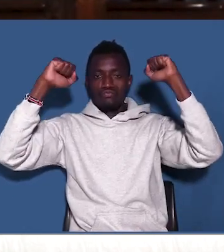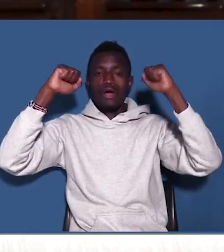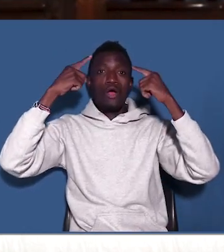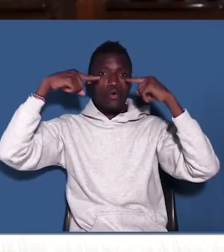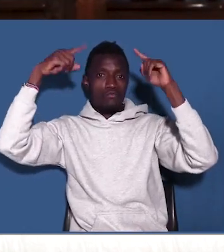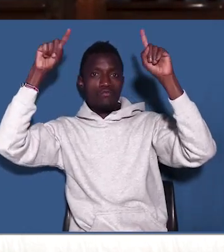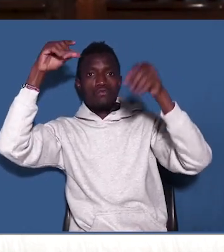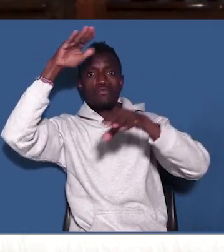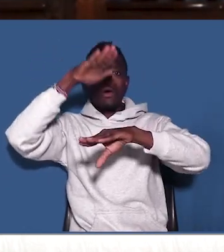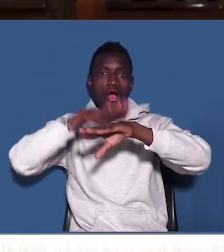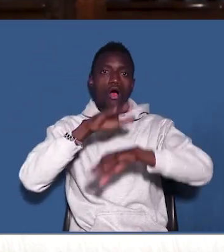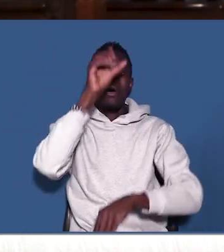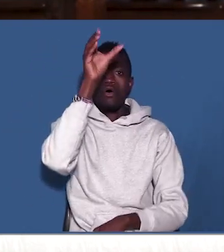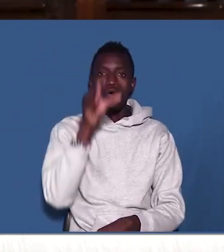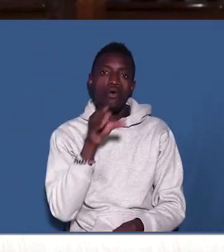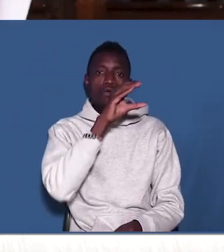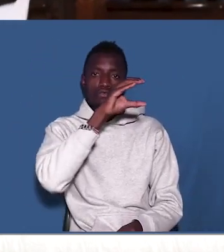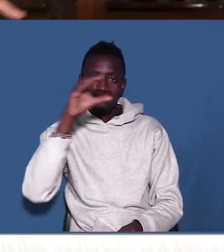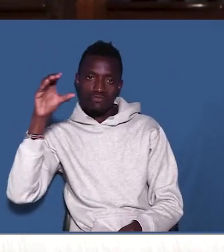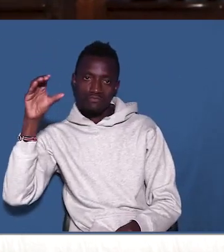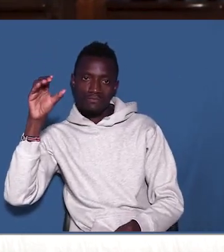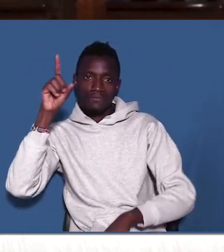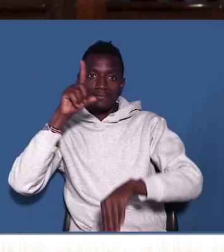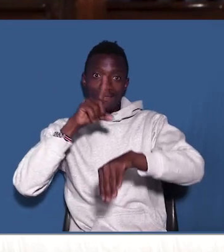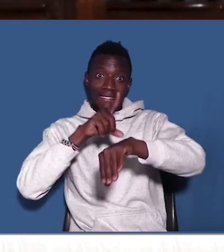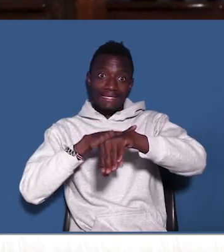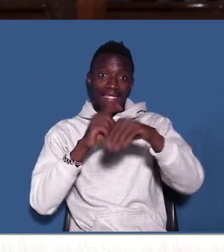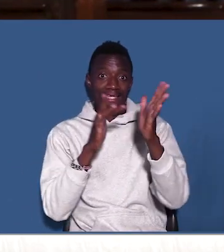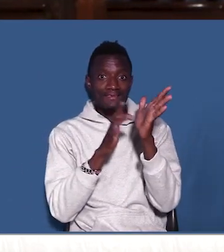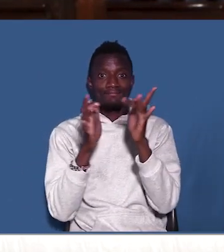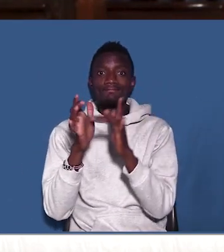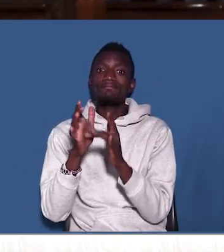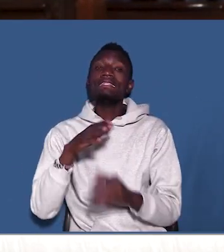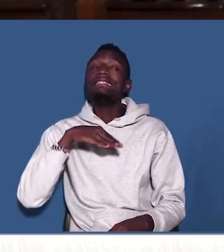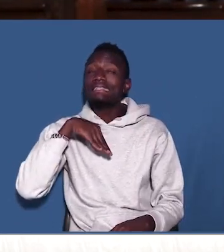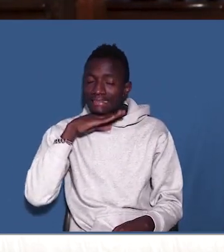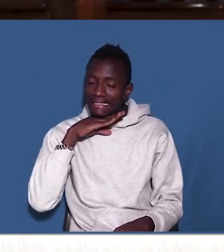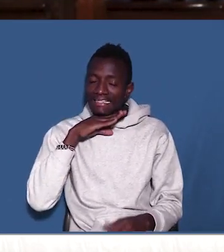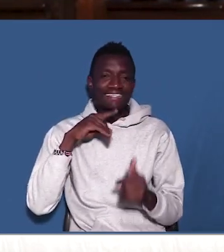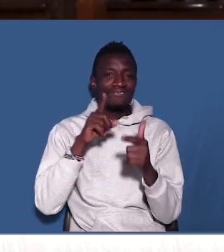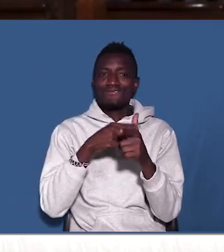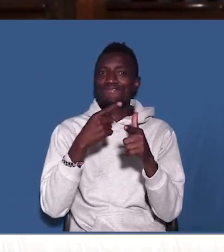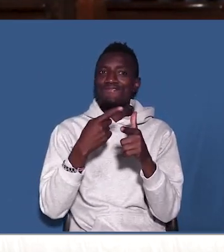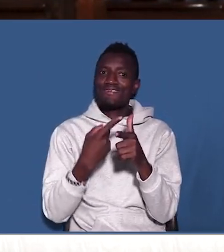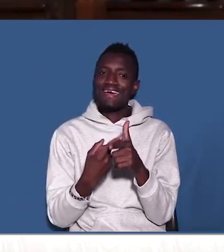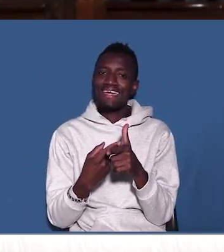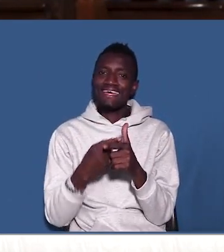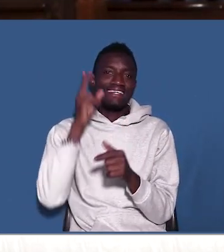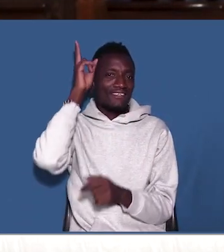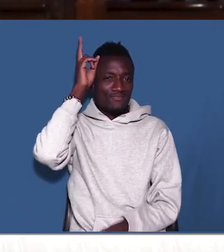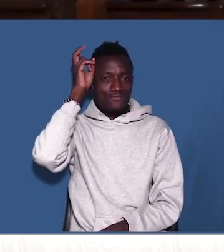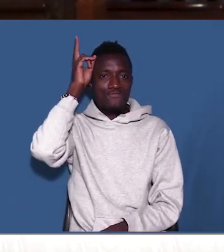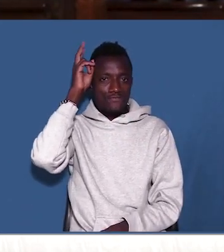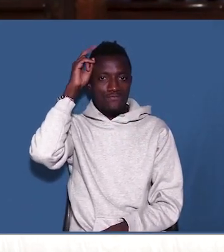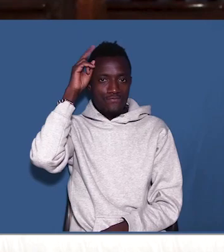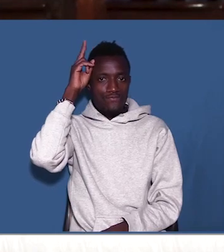When Jesus died, he went beyond the reach of Satan. Satan could no longer tempt